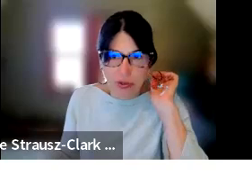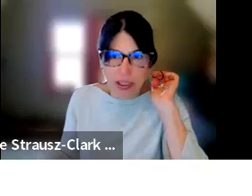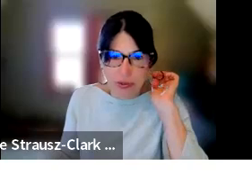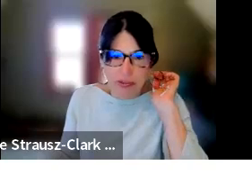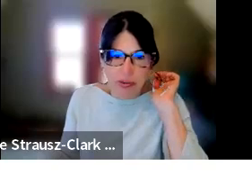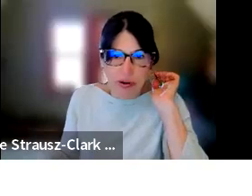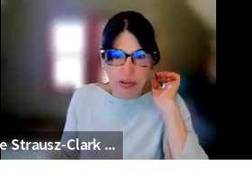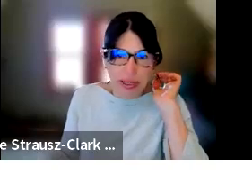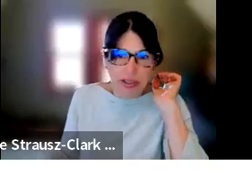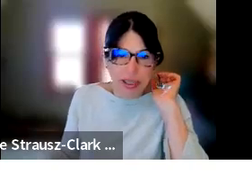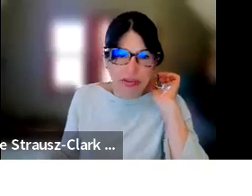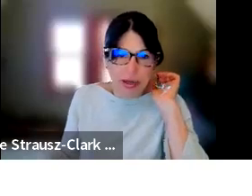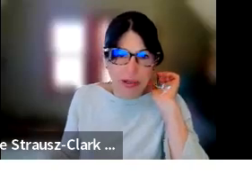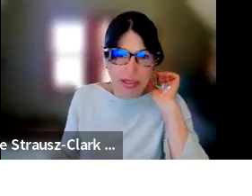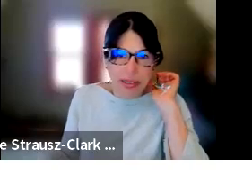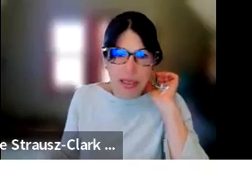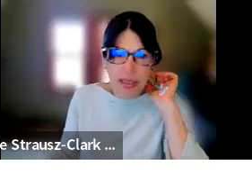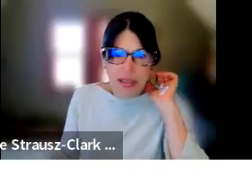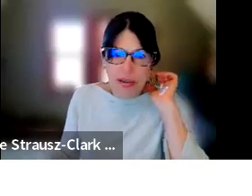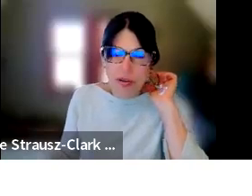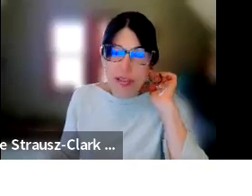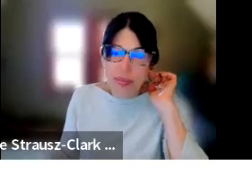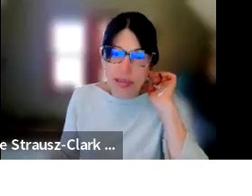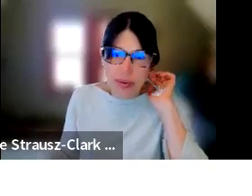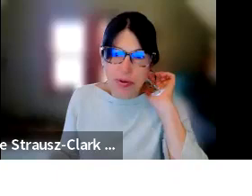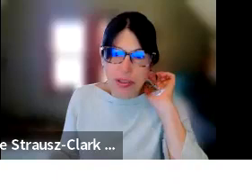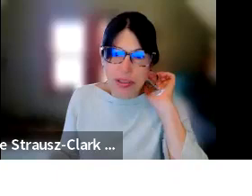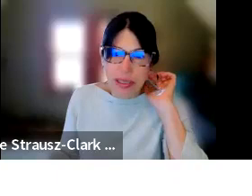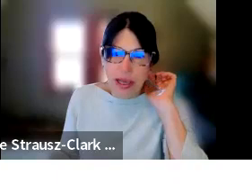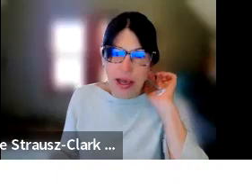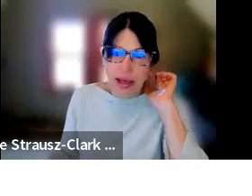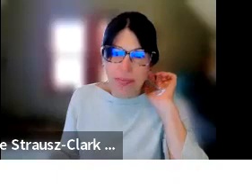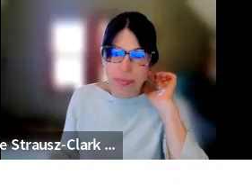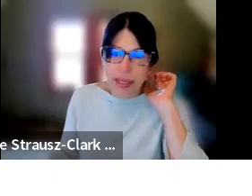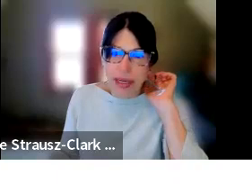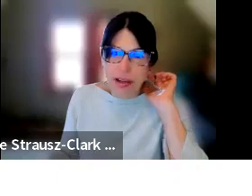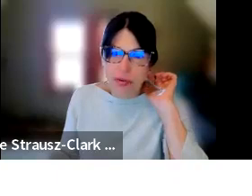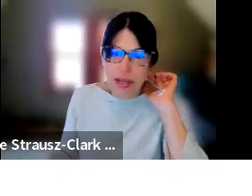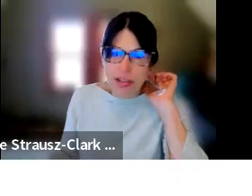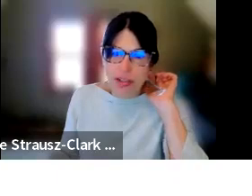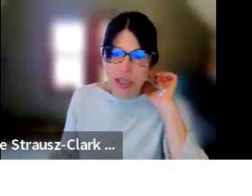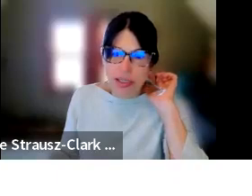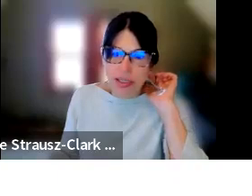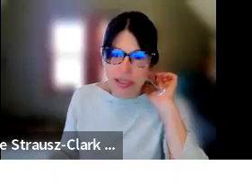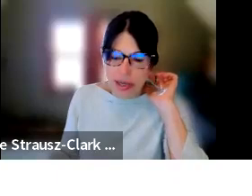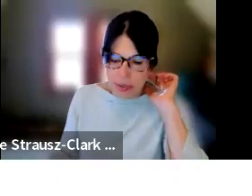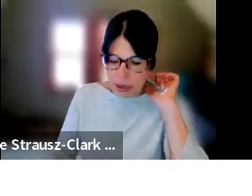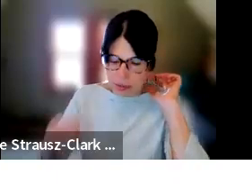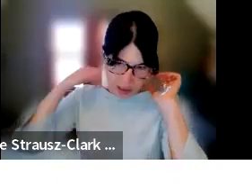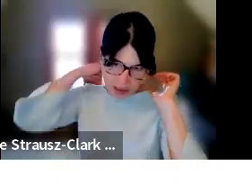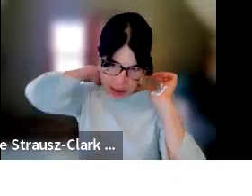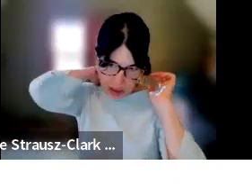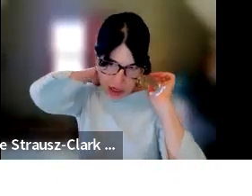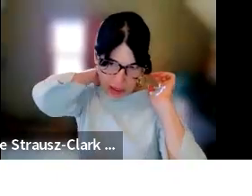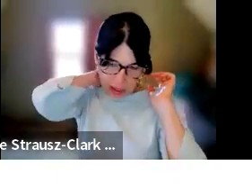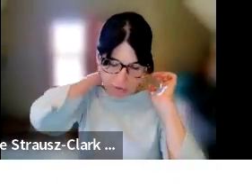tribal 2024 legislative priorities. So CRIS Committee members, any questions? I'm going to